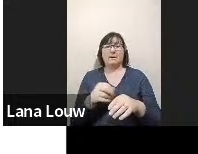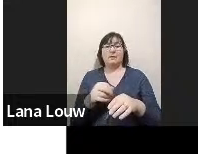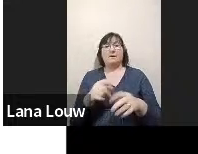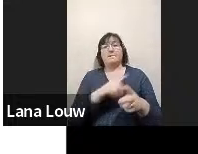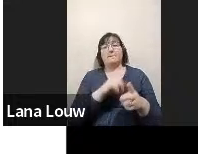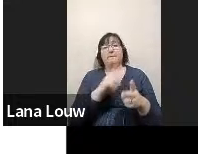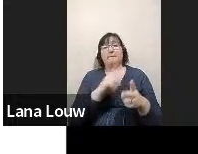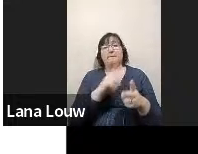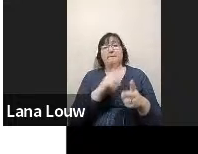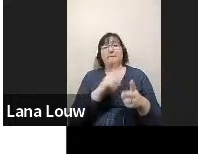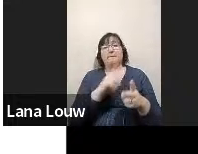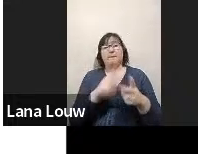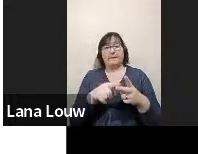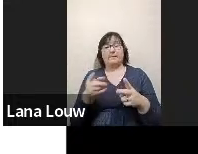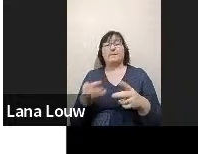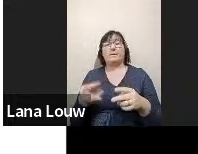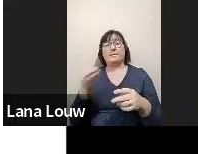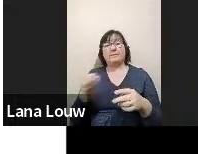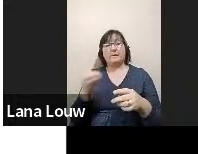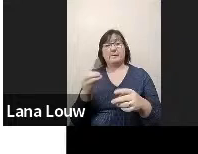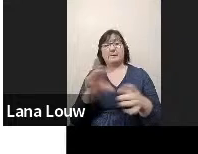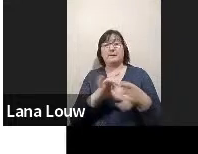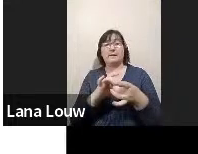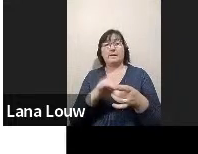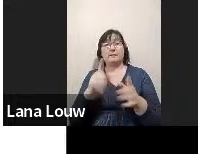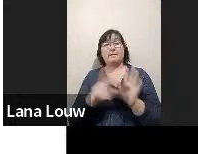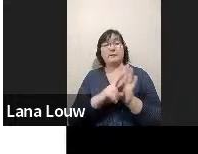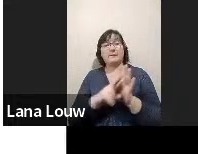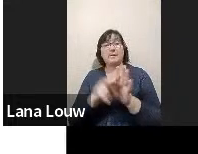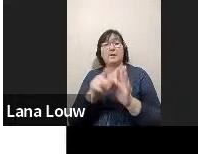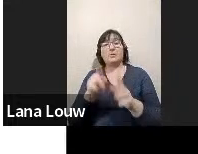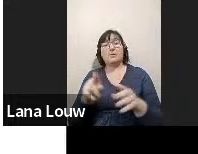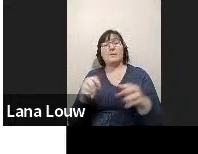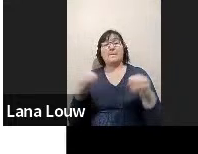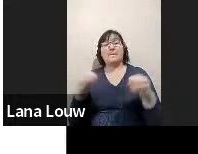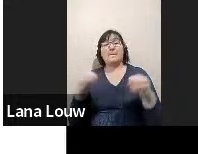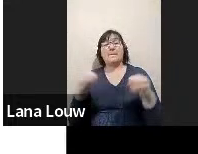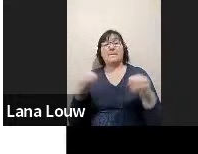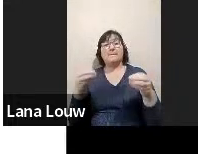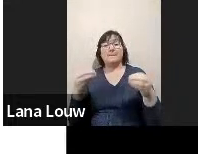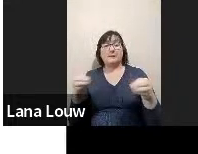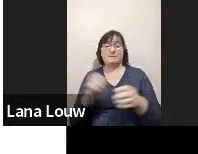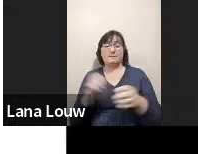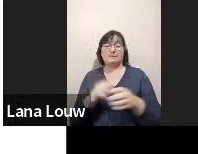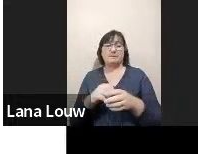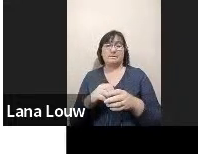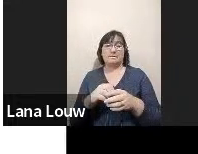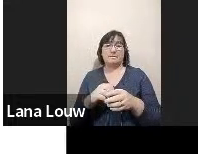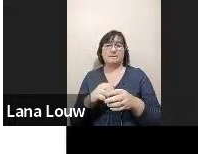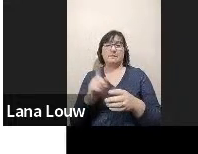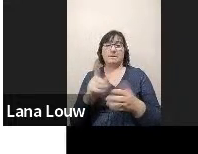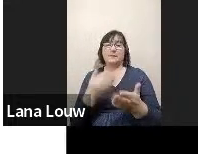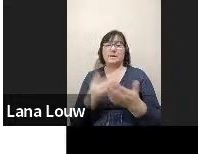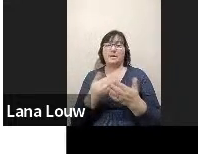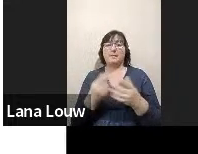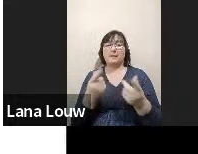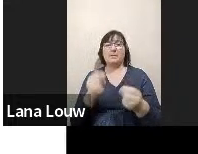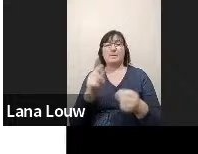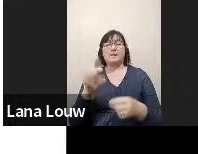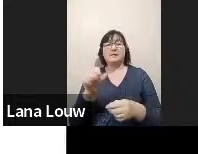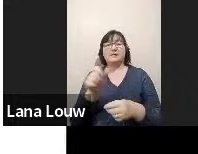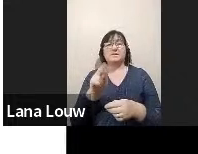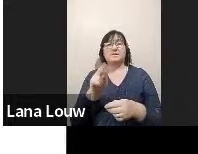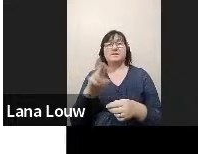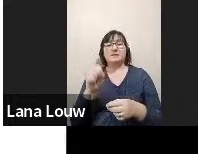registered representative to the entity. Okay, this can be done via our SARS online query system or via